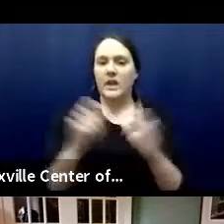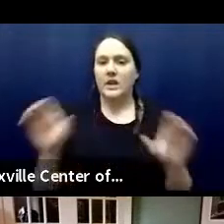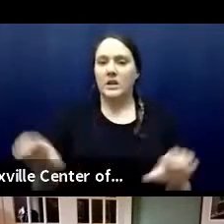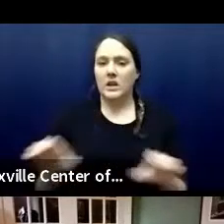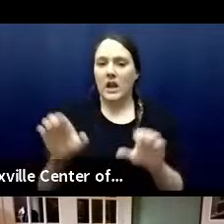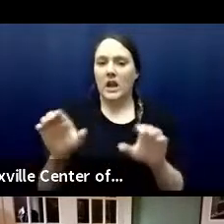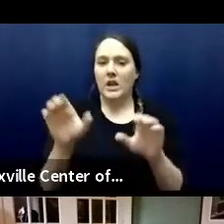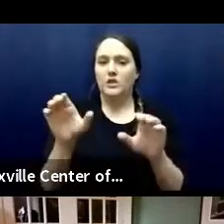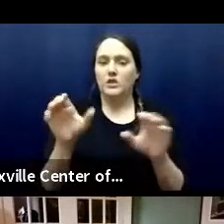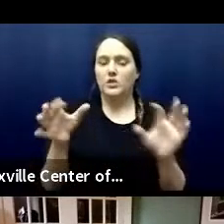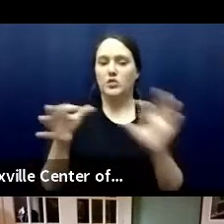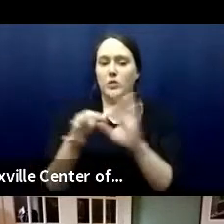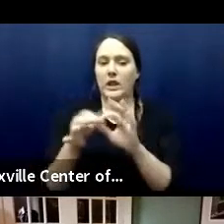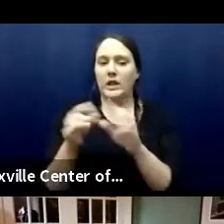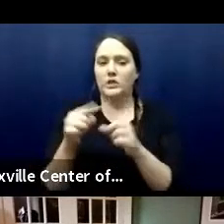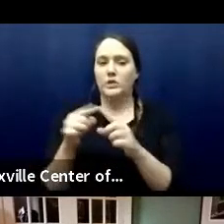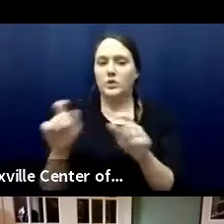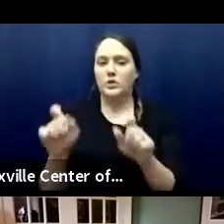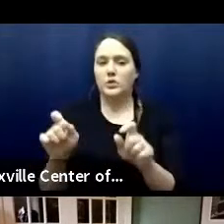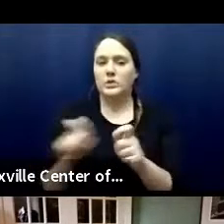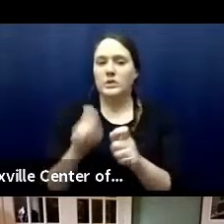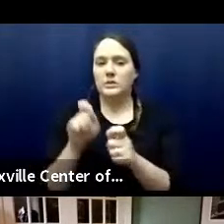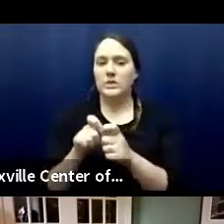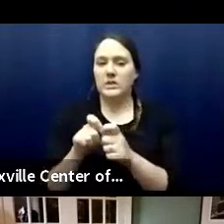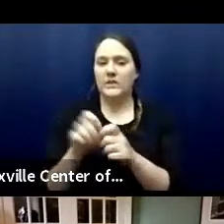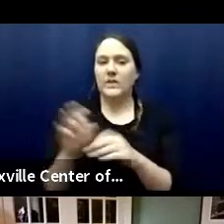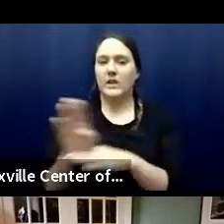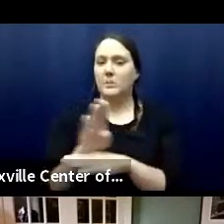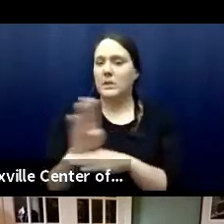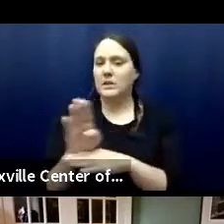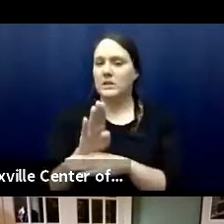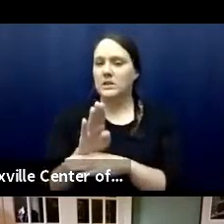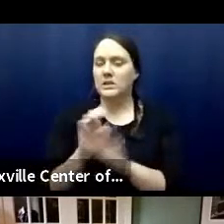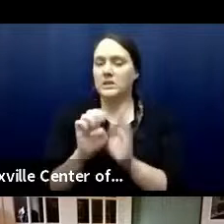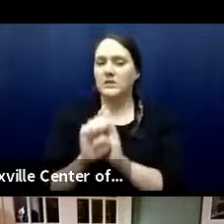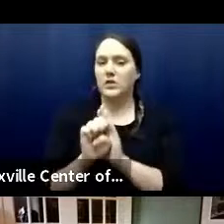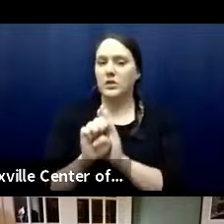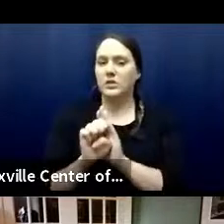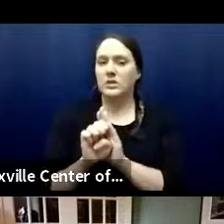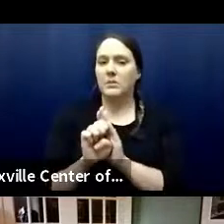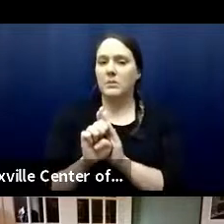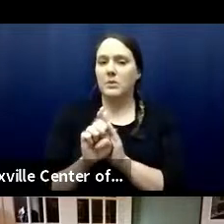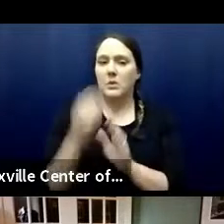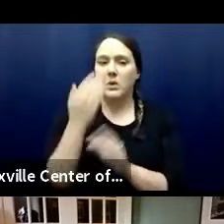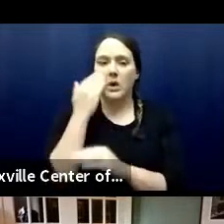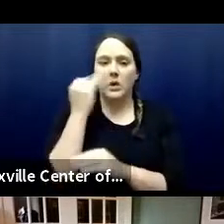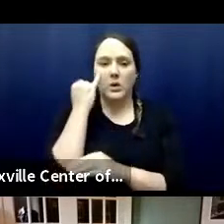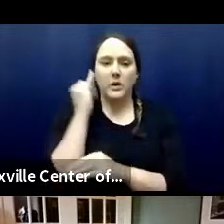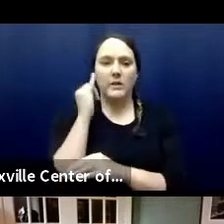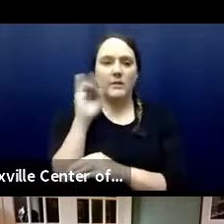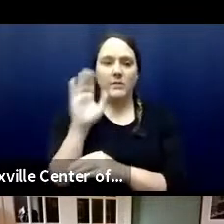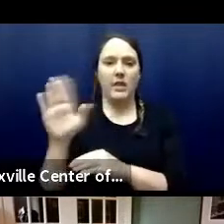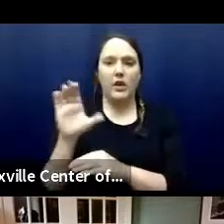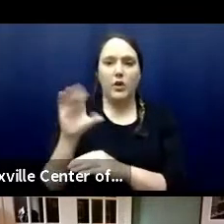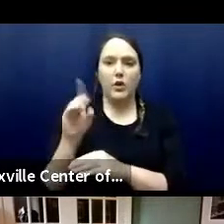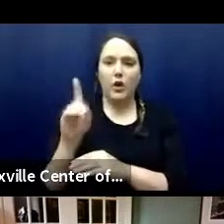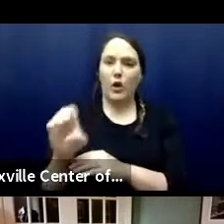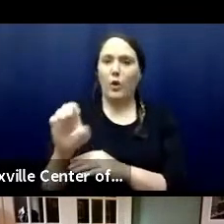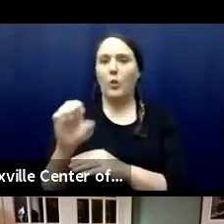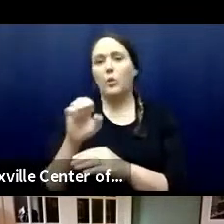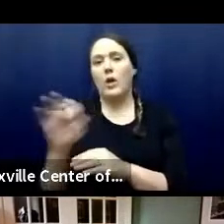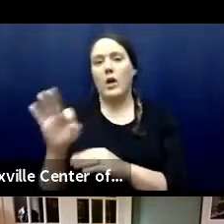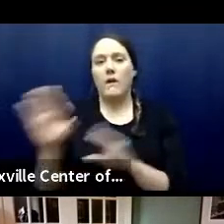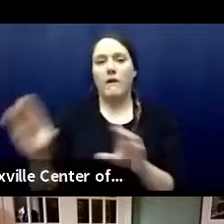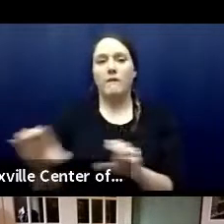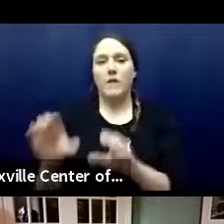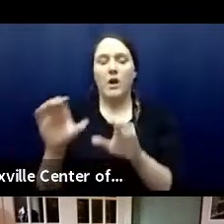action related to specific businesses, for example. And I don't know if that's in their code of conduct. Maybe I misunderstood, or maybe